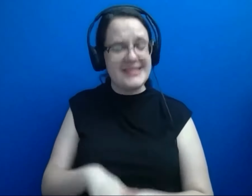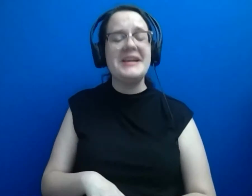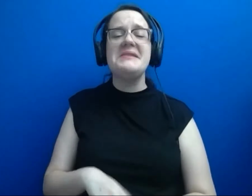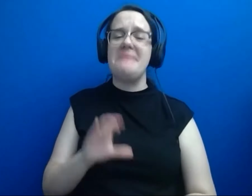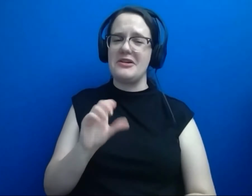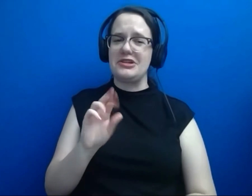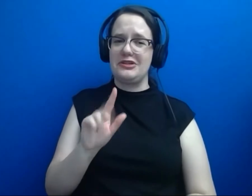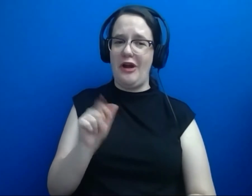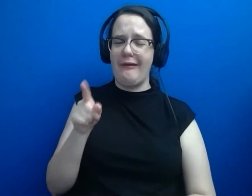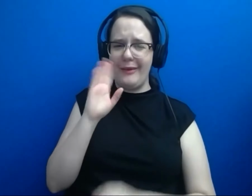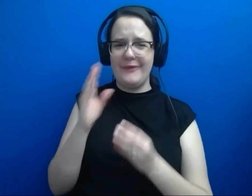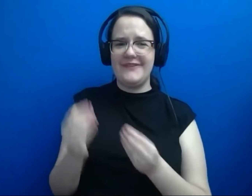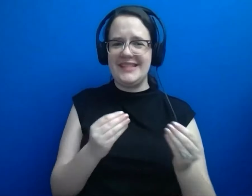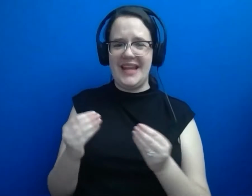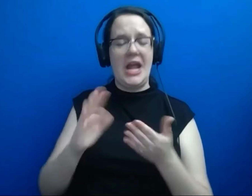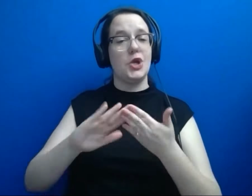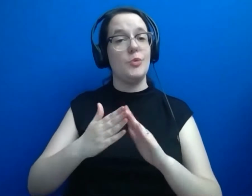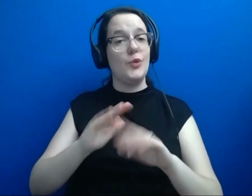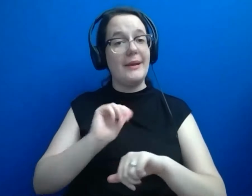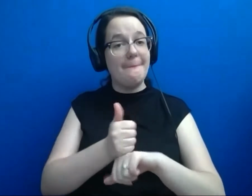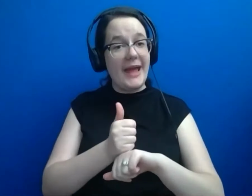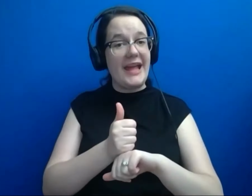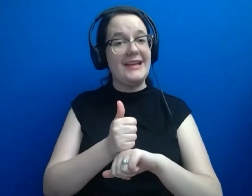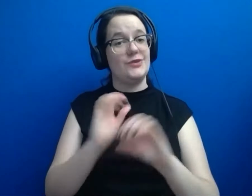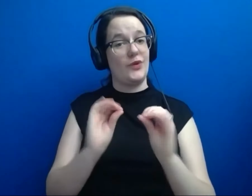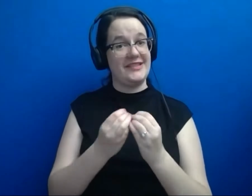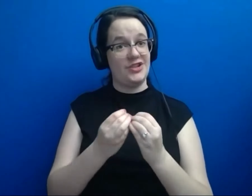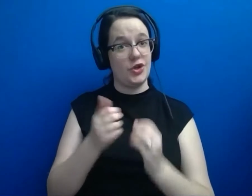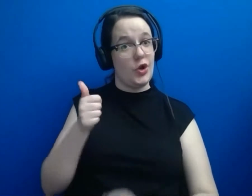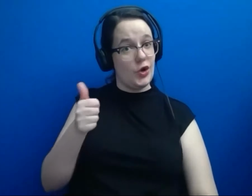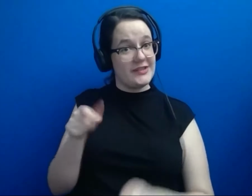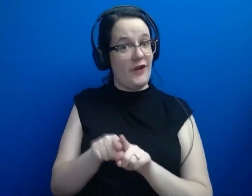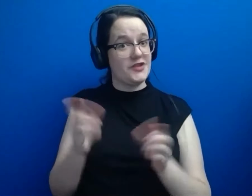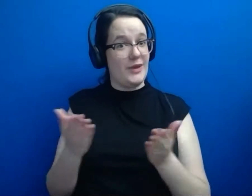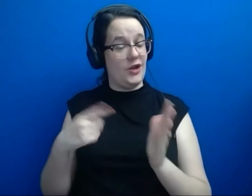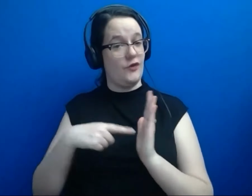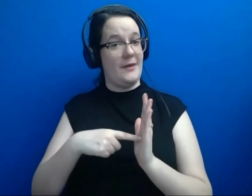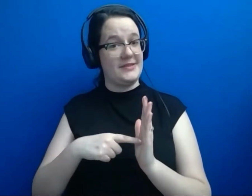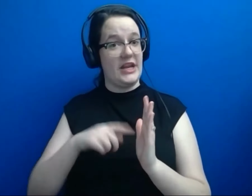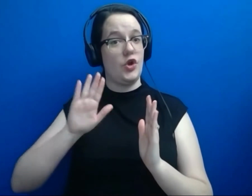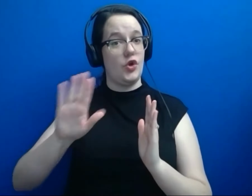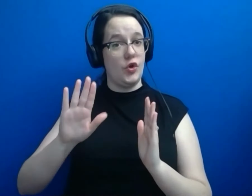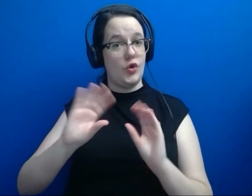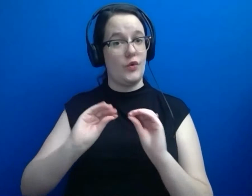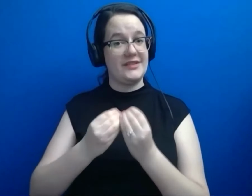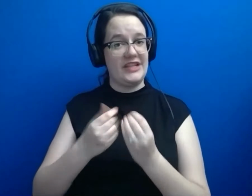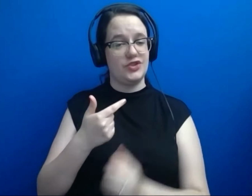community-based organizations. And she's also here representing her community-based organization, which is GRASA under the Community Foundation. And